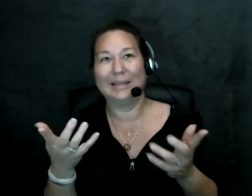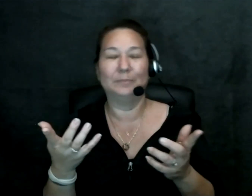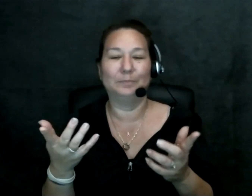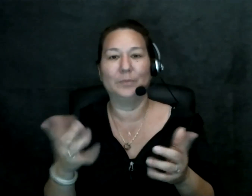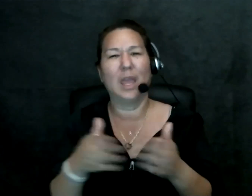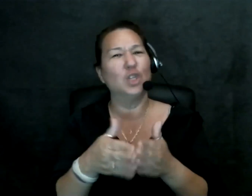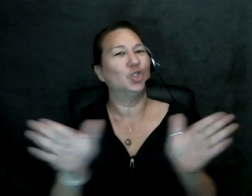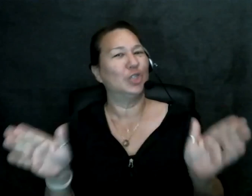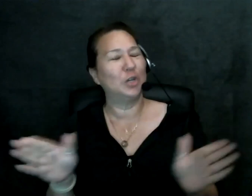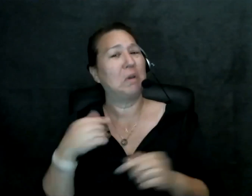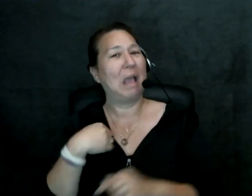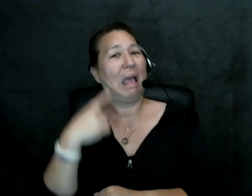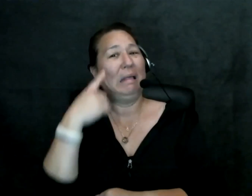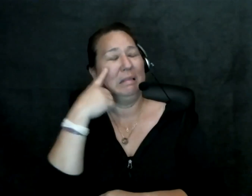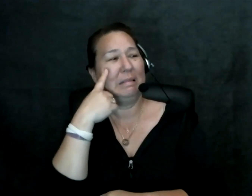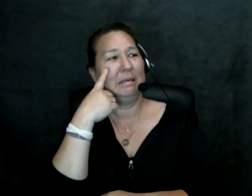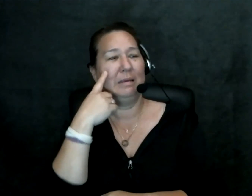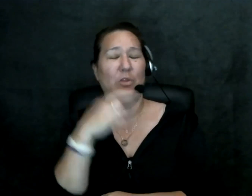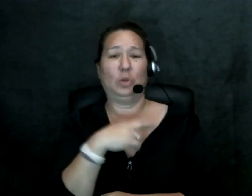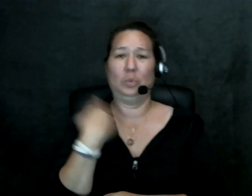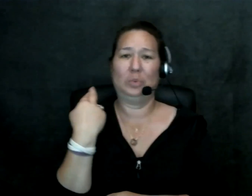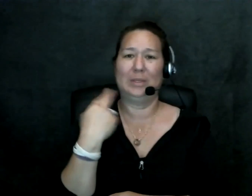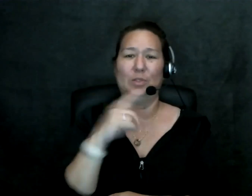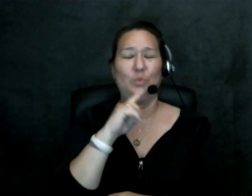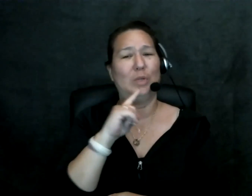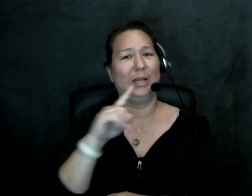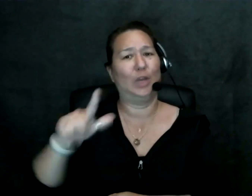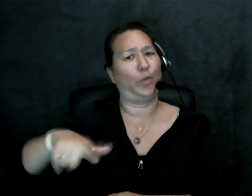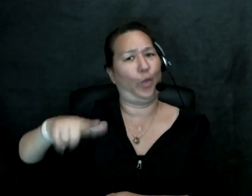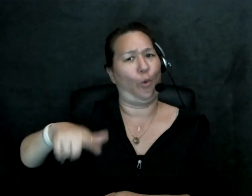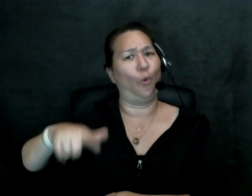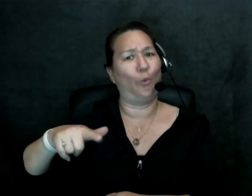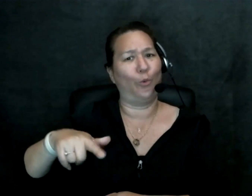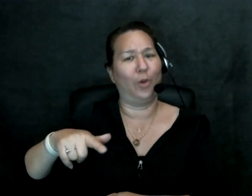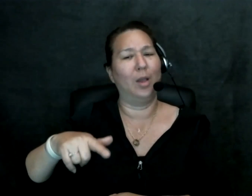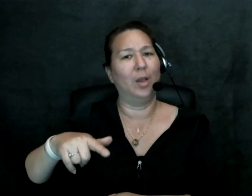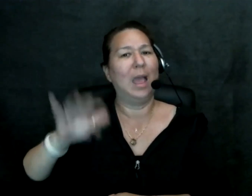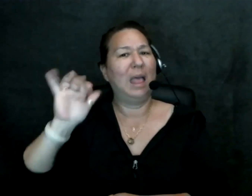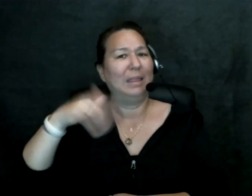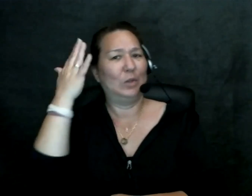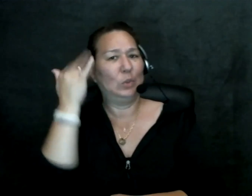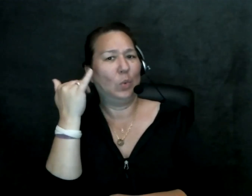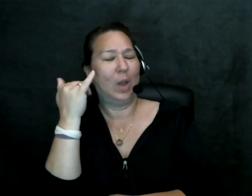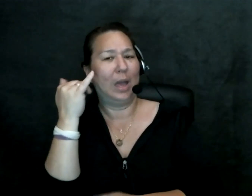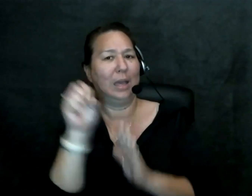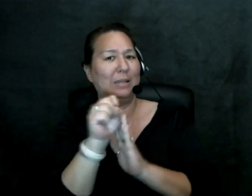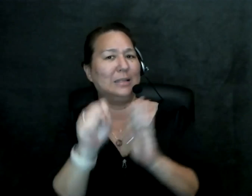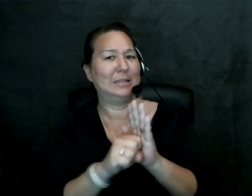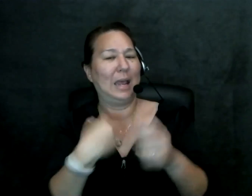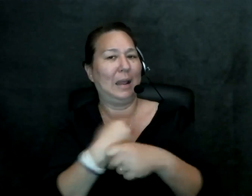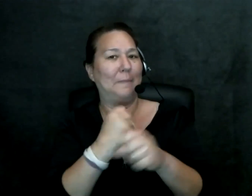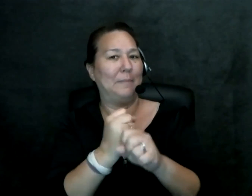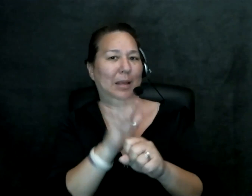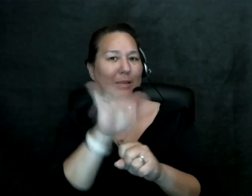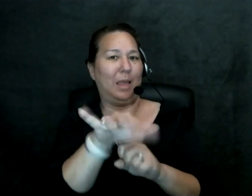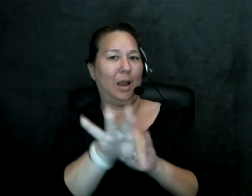Generally, I think that the risk of that is relatively low. That's why the state felt confident making that an option. But